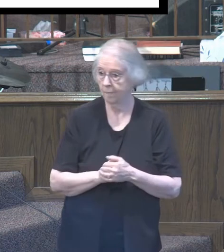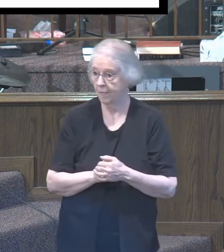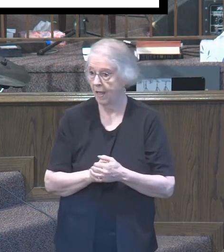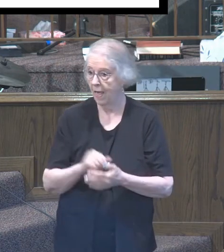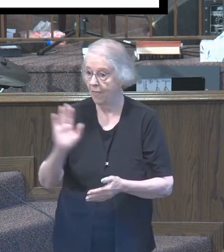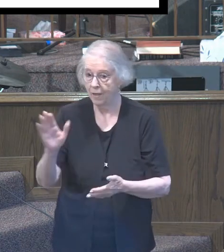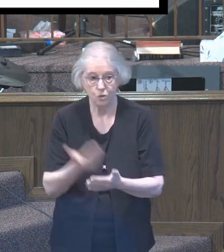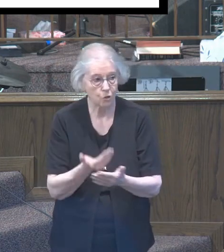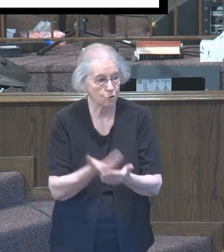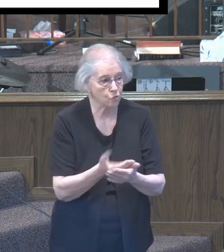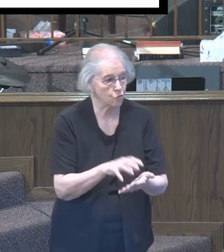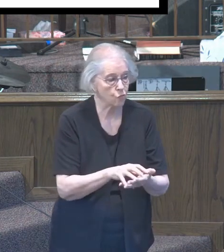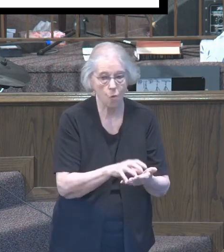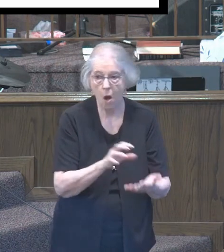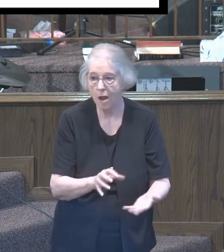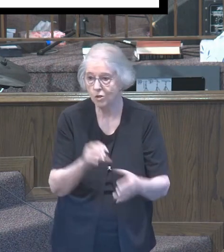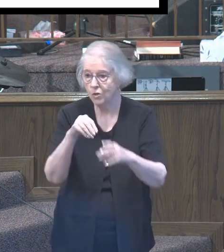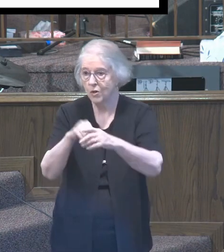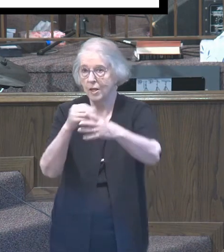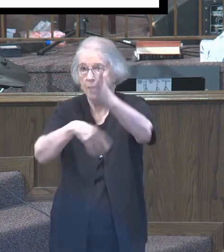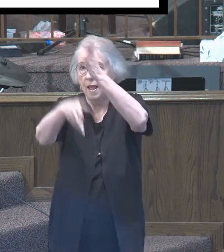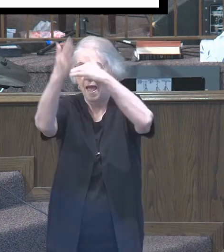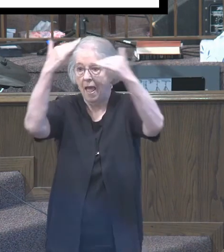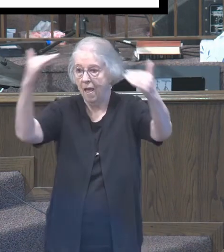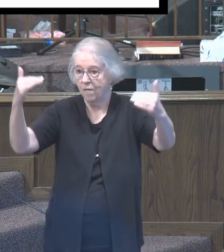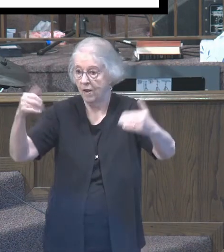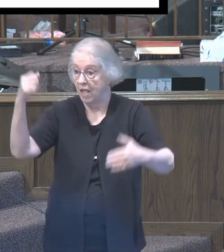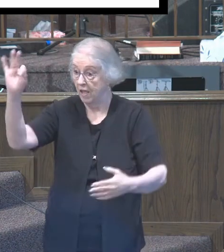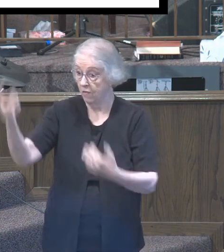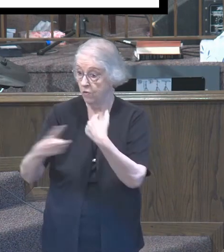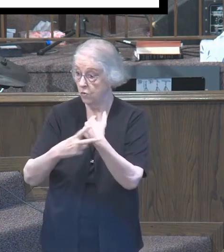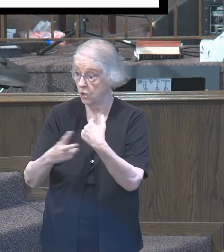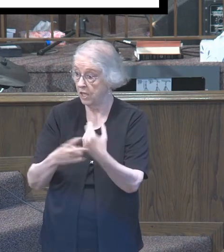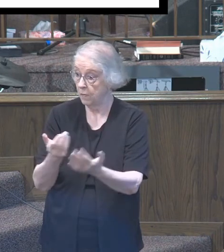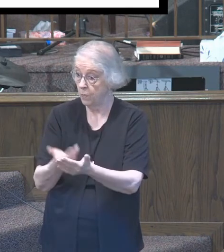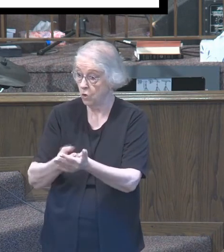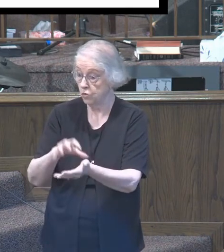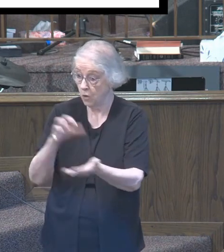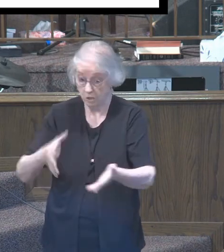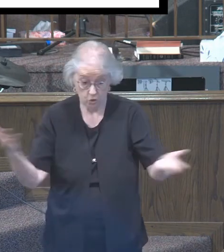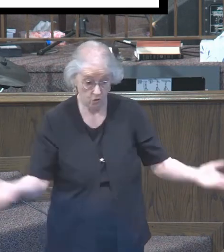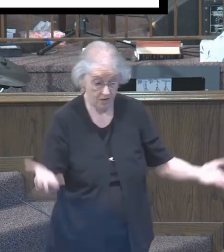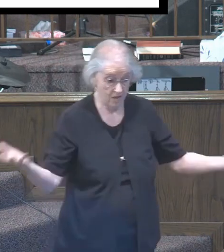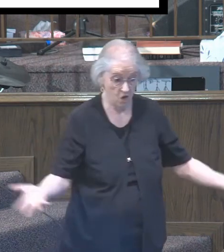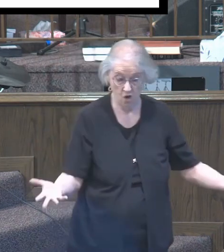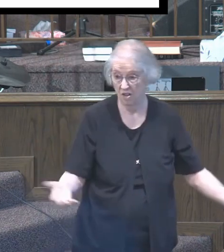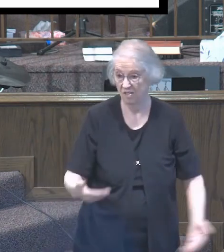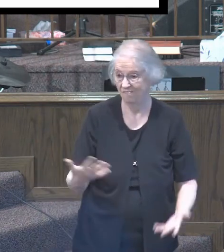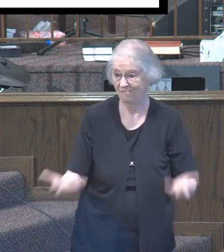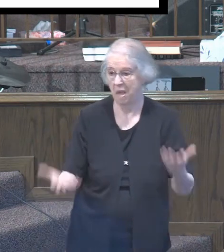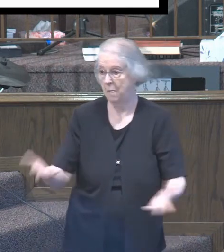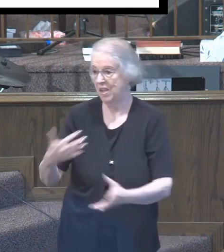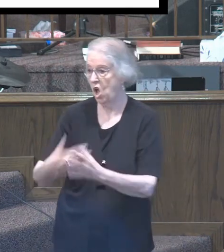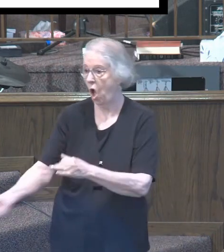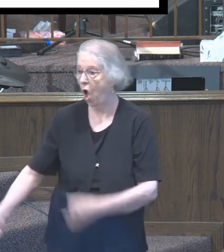your windows, what a dark life you will have. You can't worship 2 gods at once. Loving